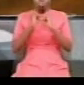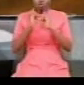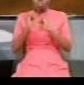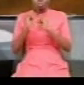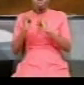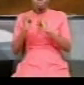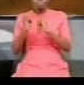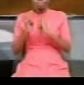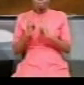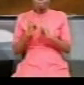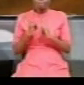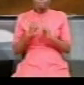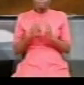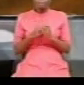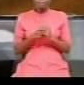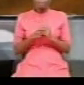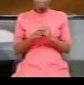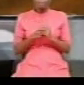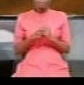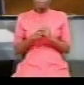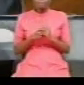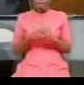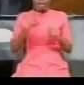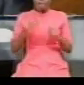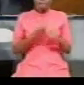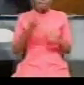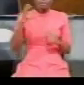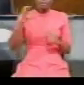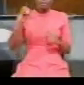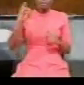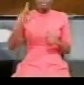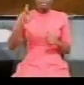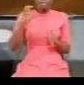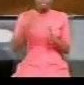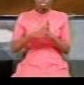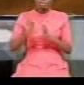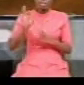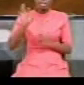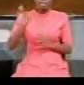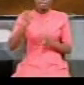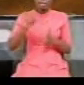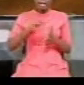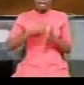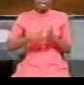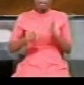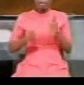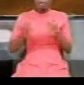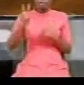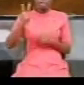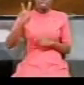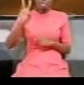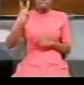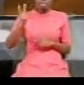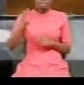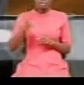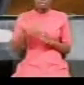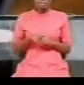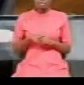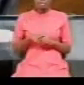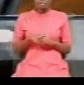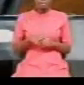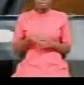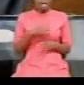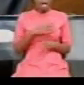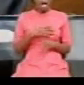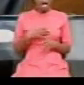instructions, admonitions. 1 Corinthians chapter 9, in verse 26,